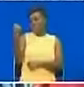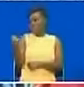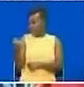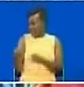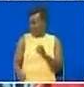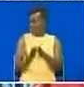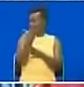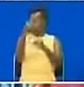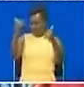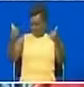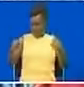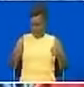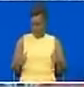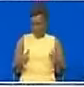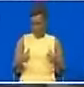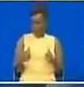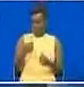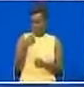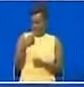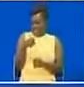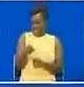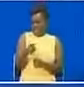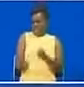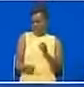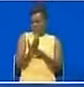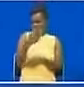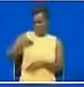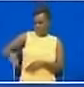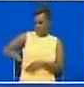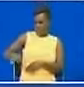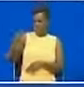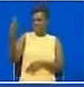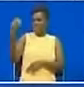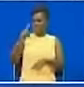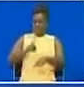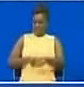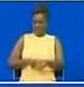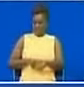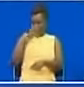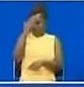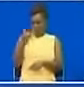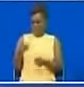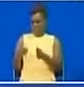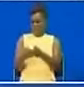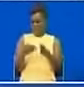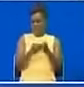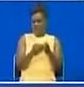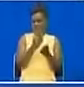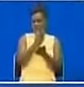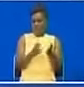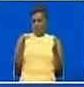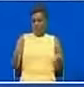be launched. Analysts point out that the launch has been delayed at least three times, owing to the resistance from some